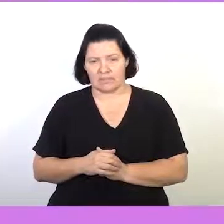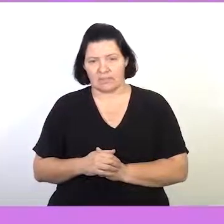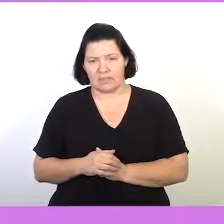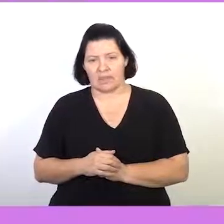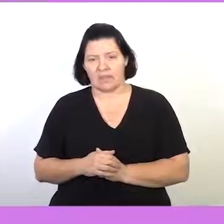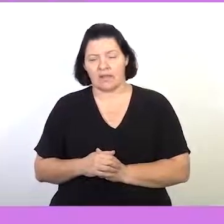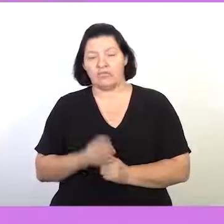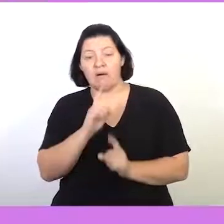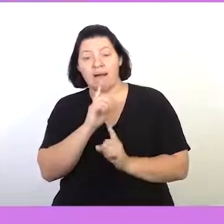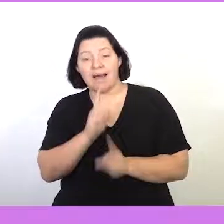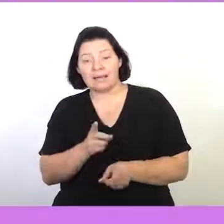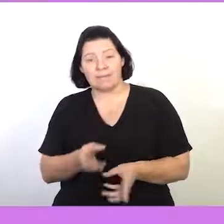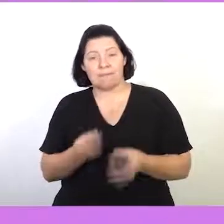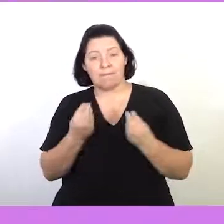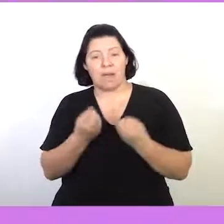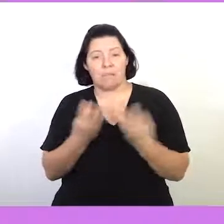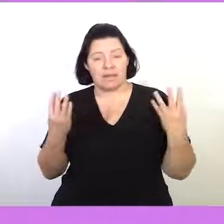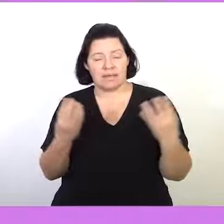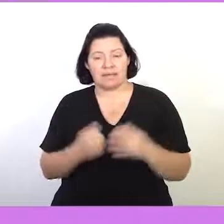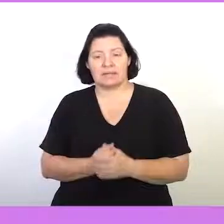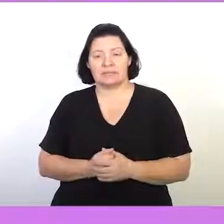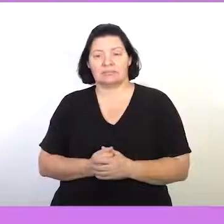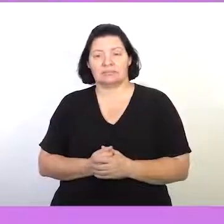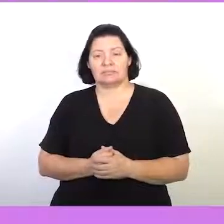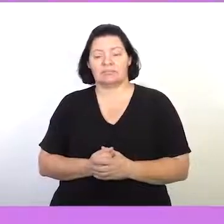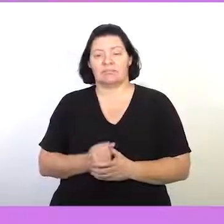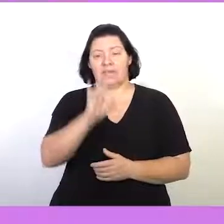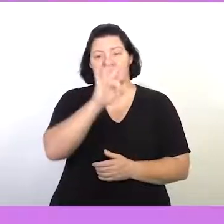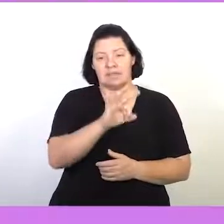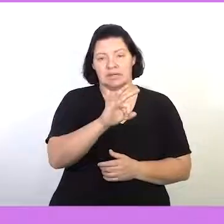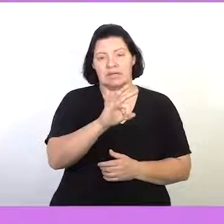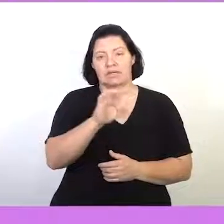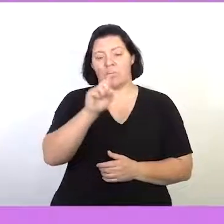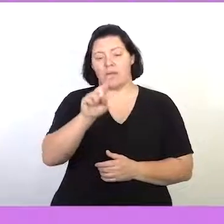10,367 rand. So that will give us a total of